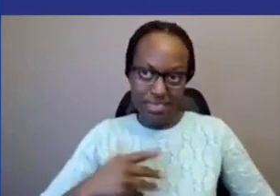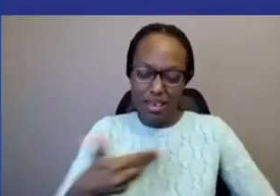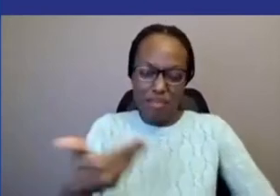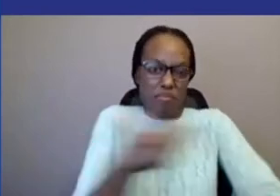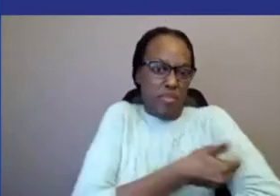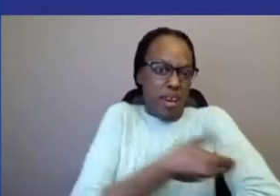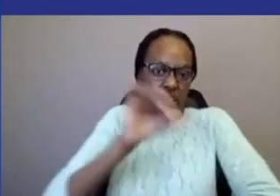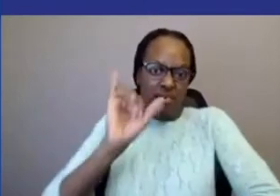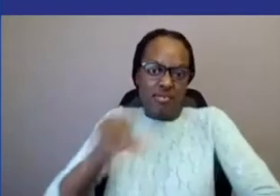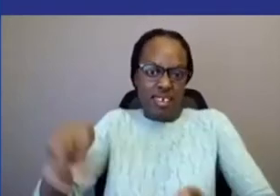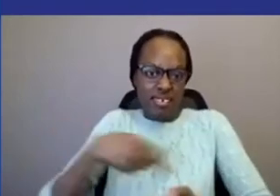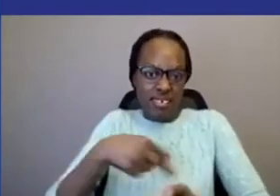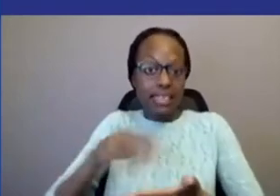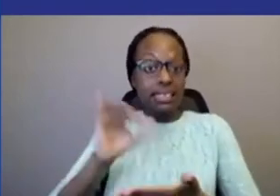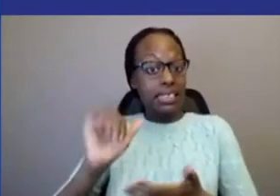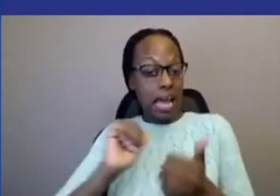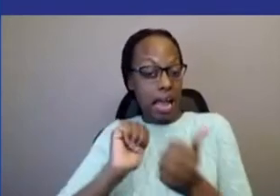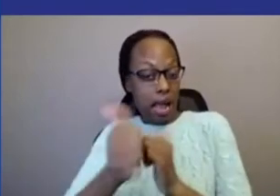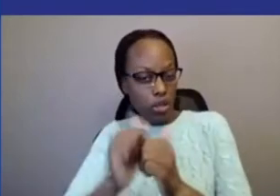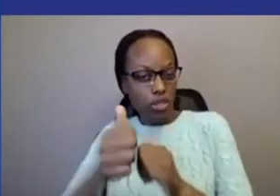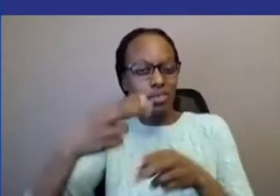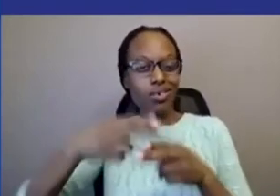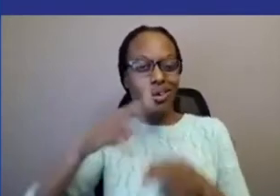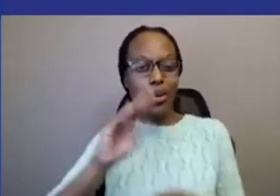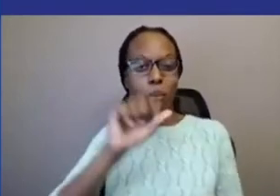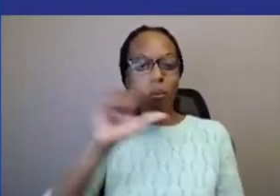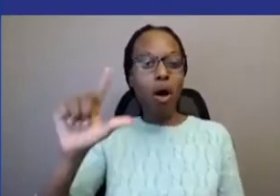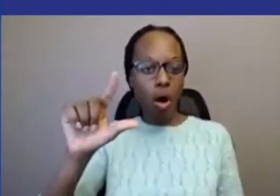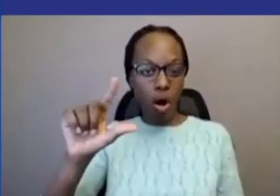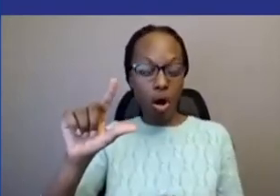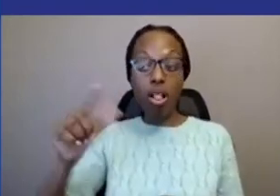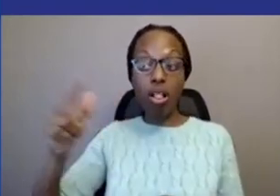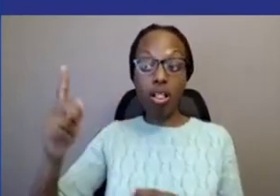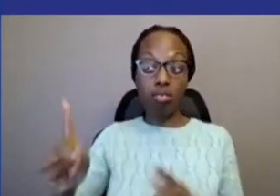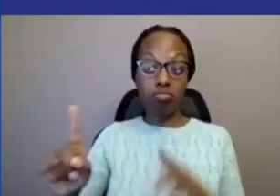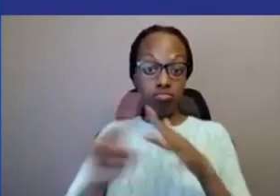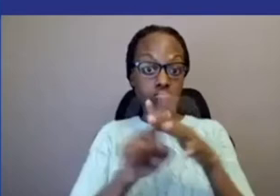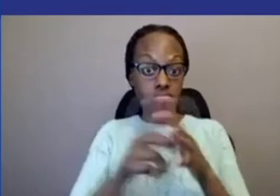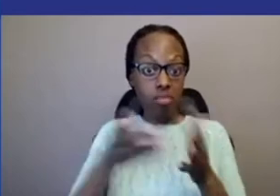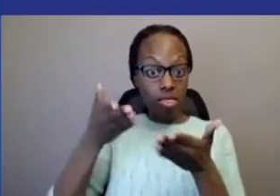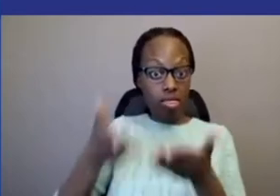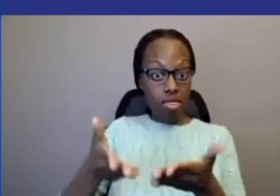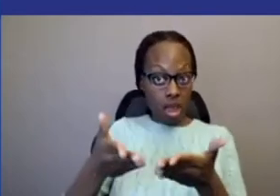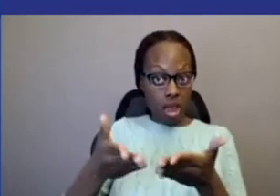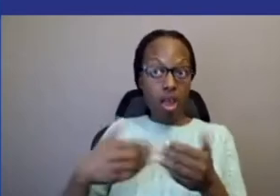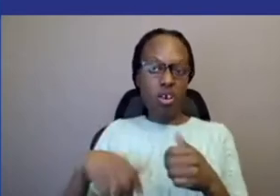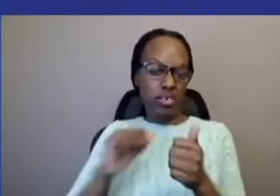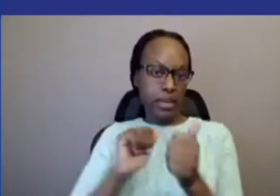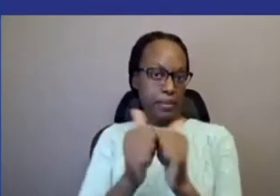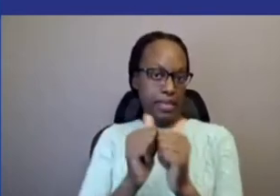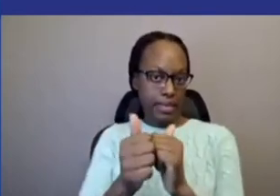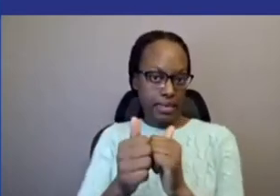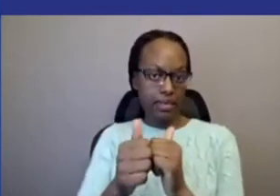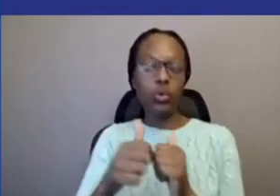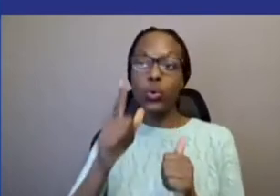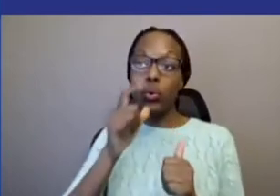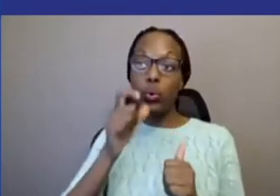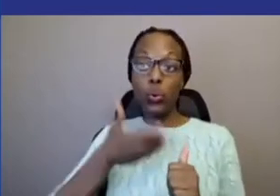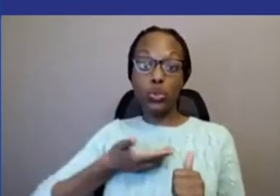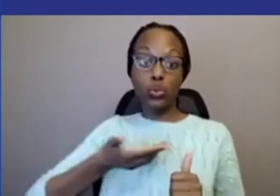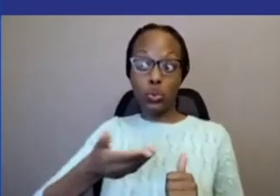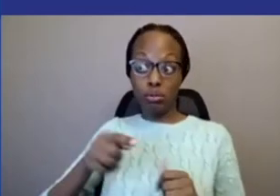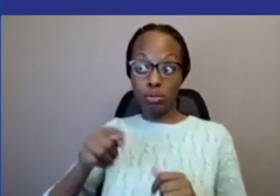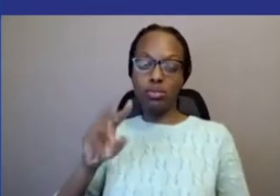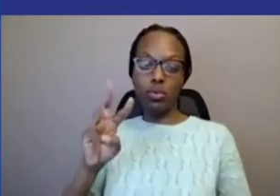But the person, as I mentioned before, who recruited me and was a mentor to me was Willie Ninja. Willie Ninja said,